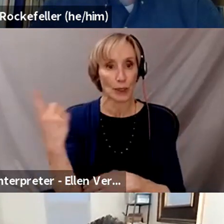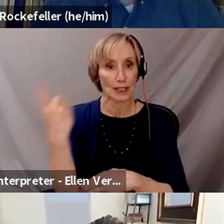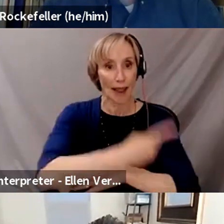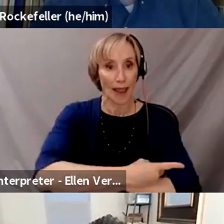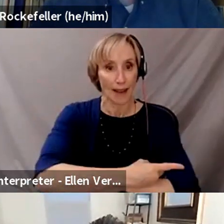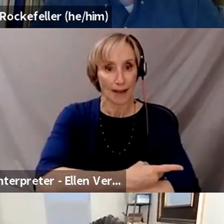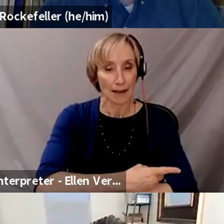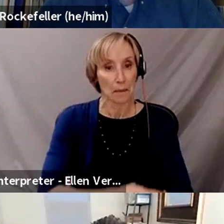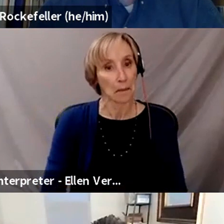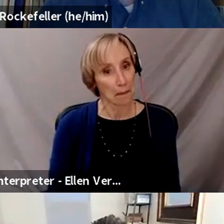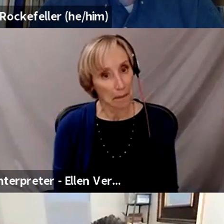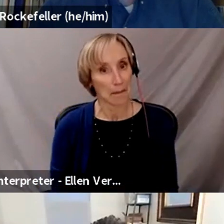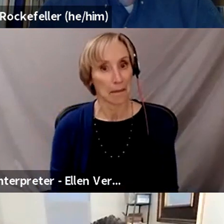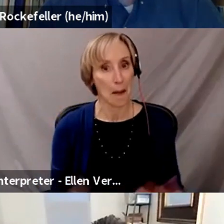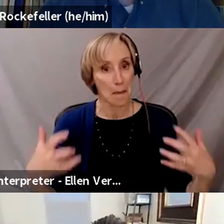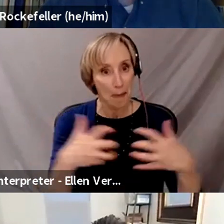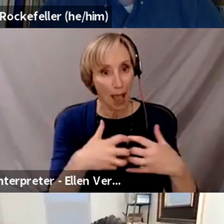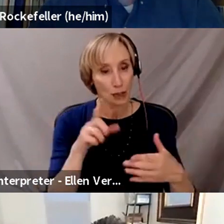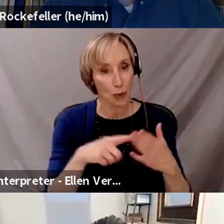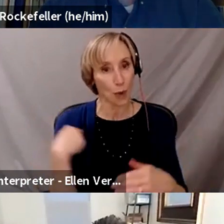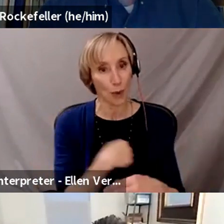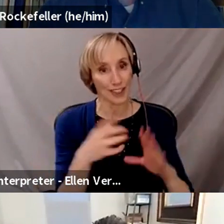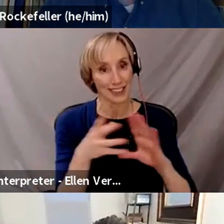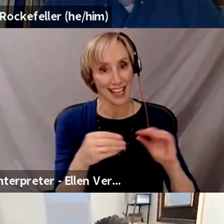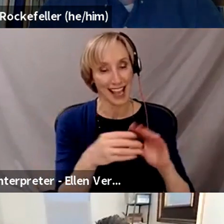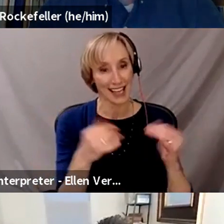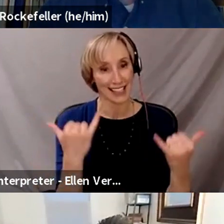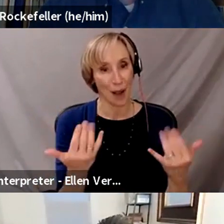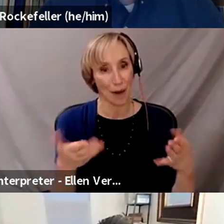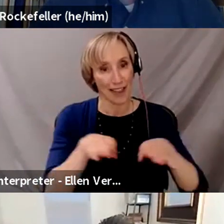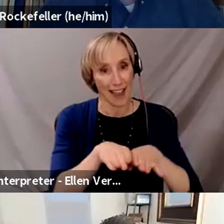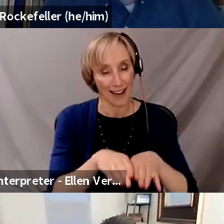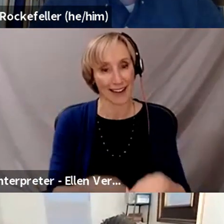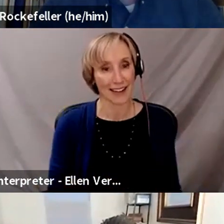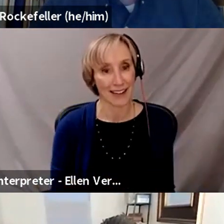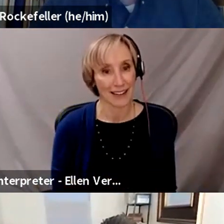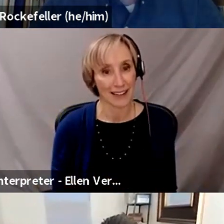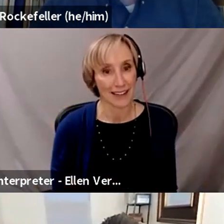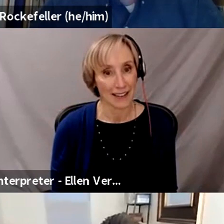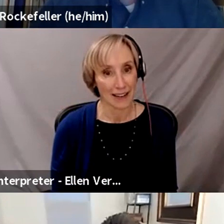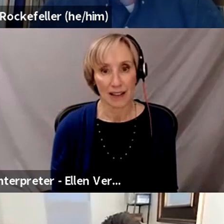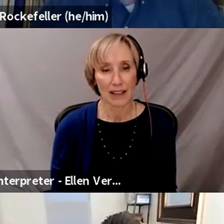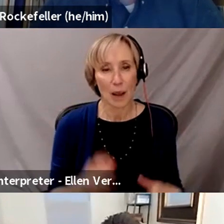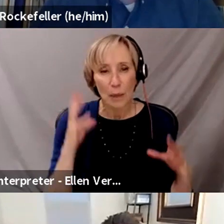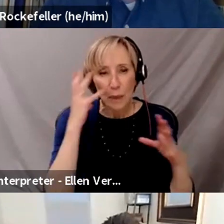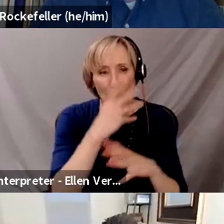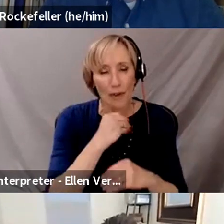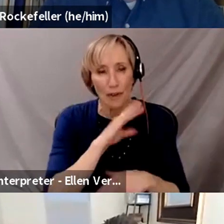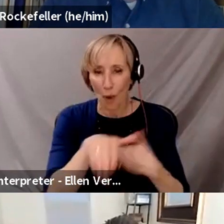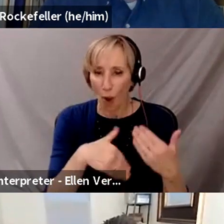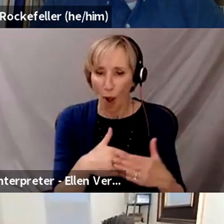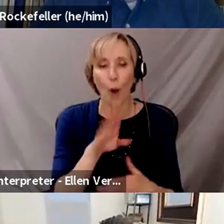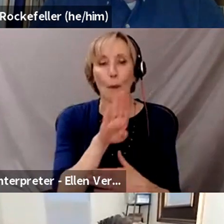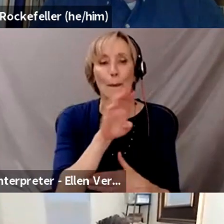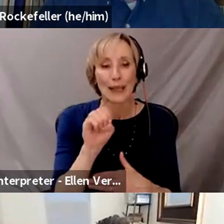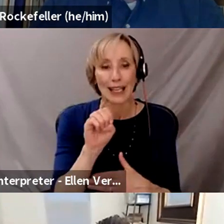along with what we're talking about here at the end. Yeah, I think that would be a beautiful thing if we could all be not